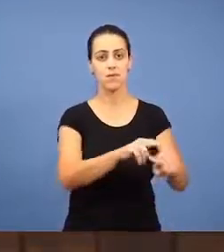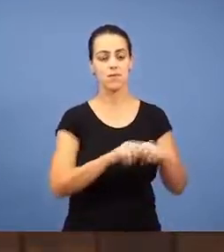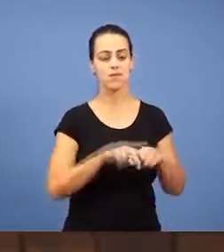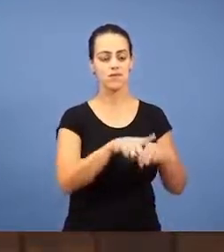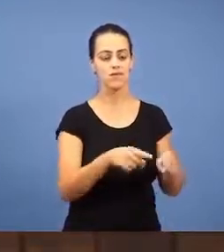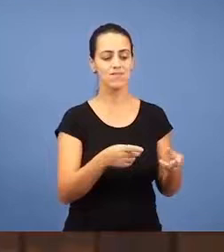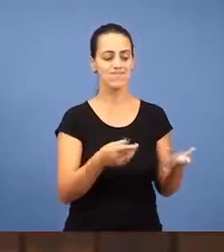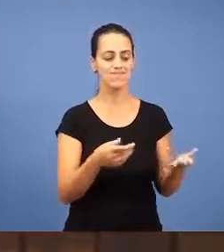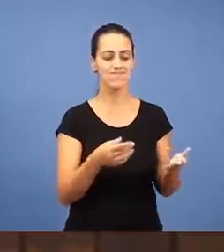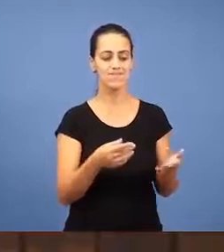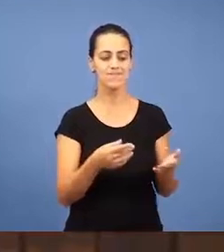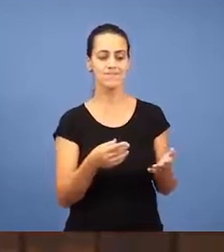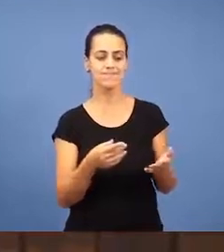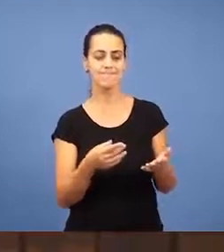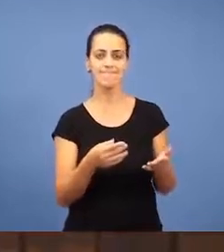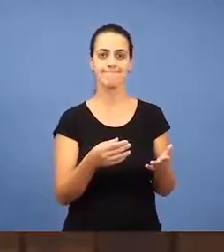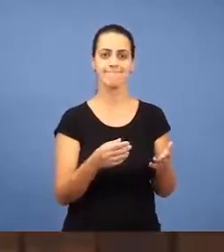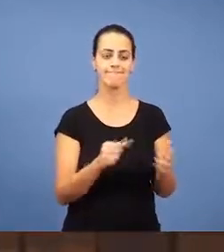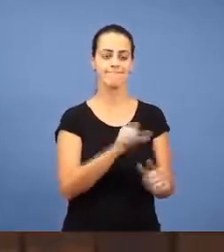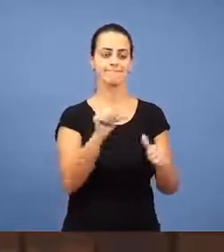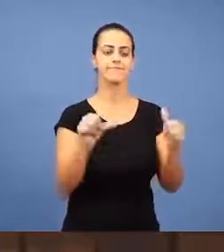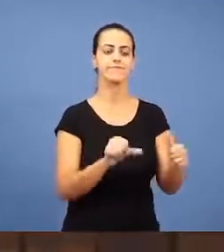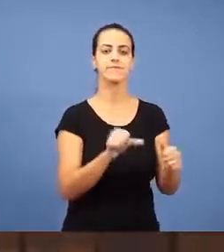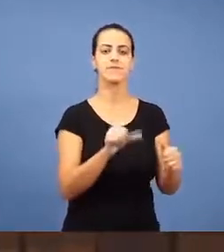the revival movement in Brazil